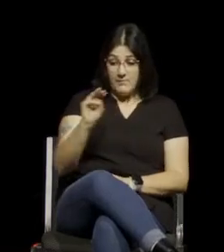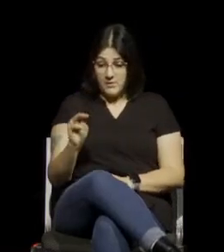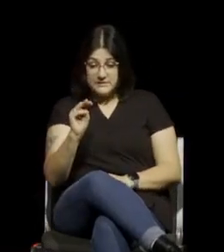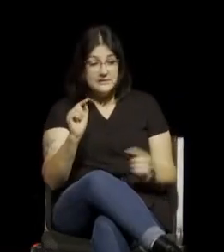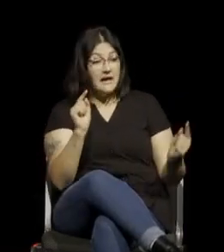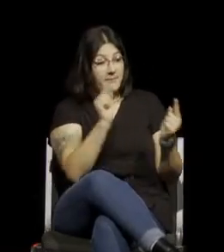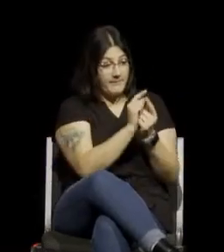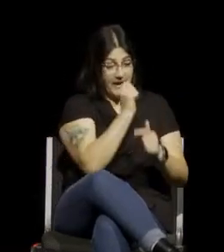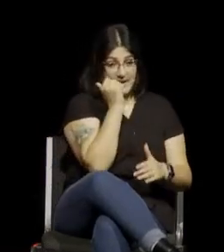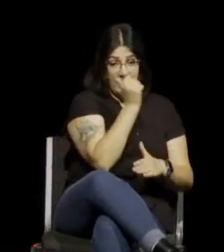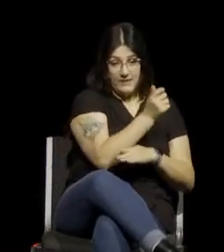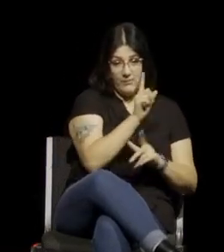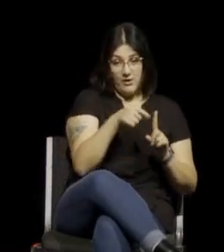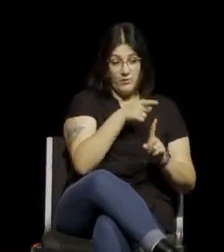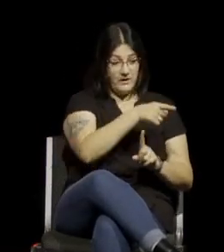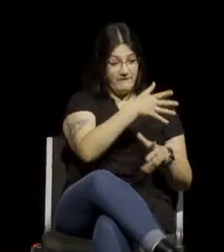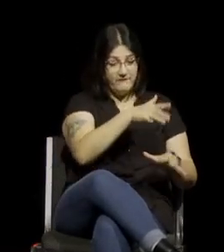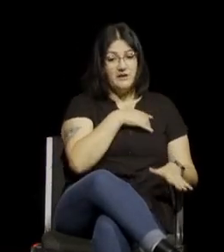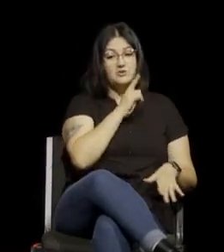Abraham returning